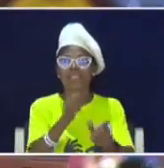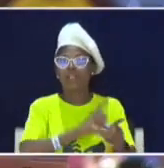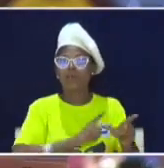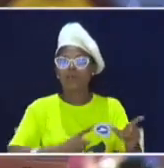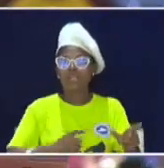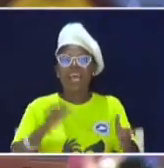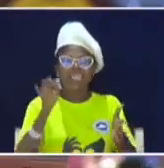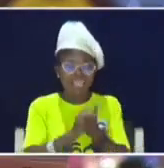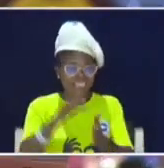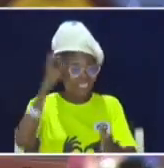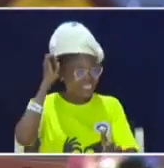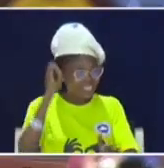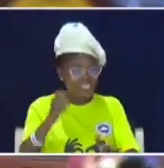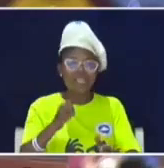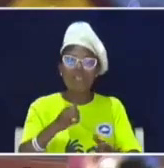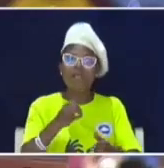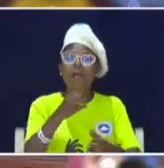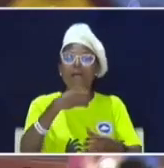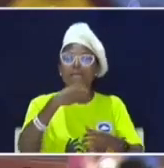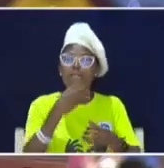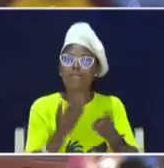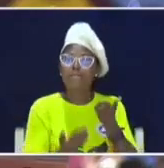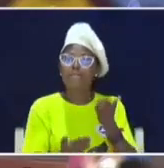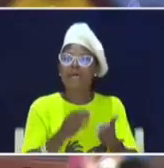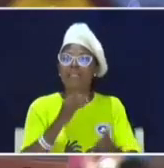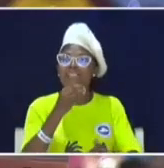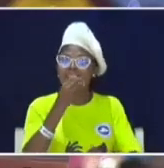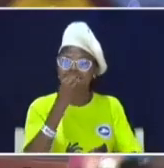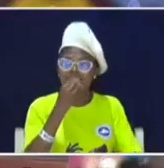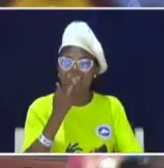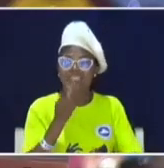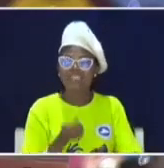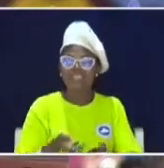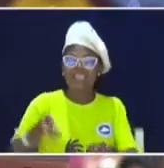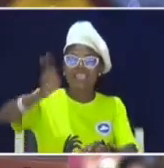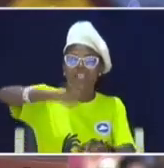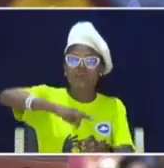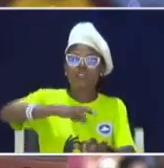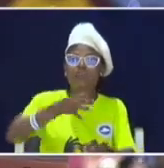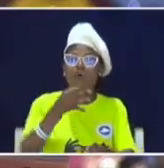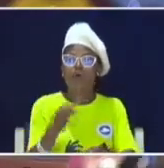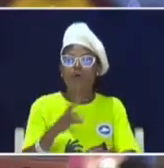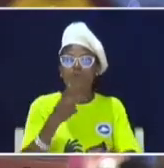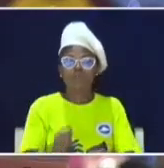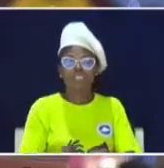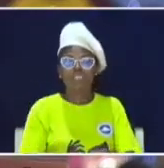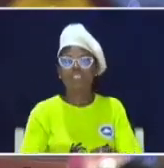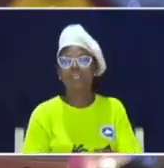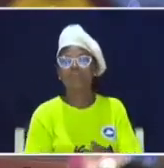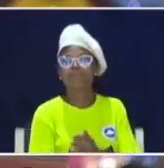that he might eat the increase of the fields,